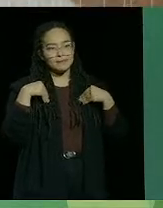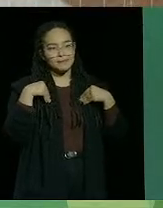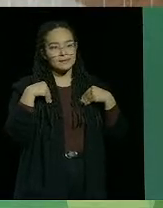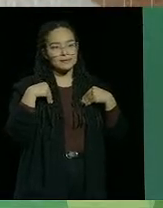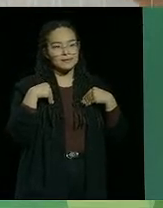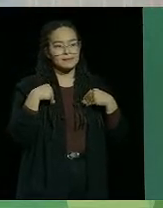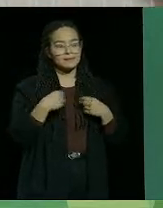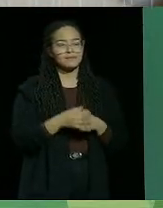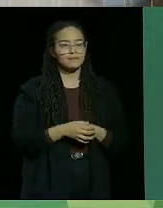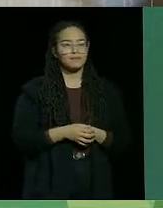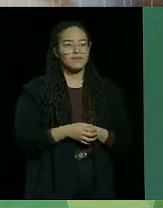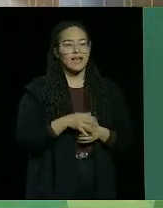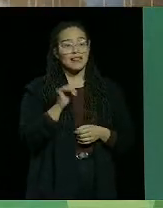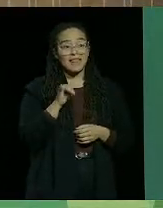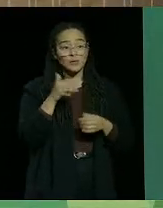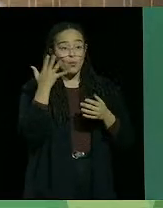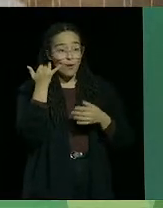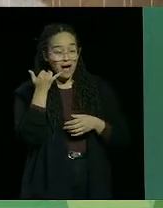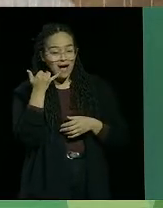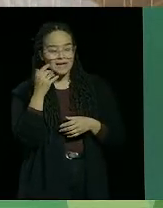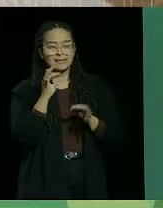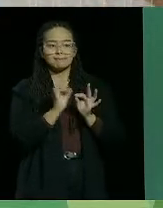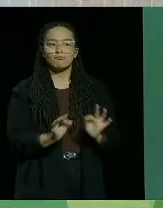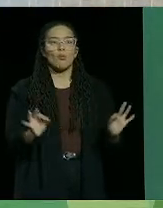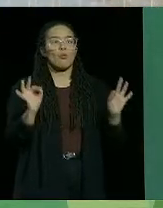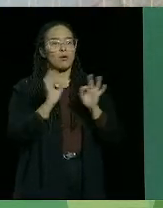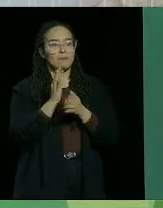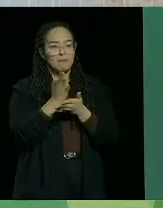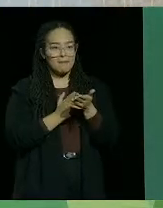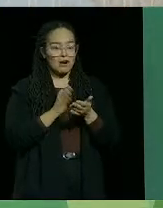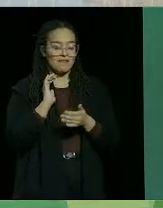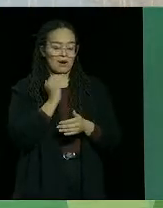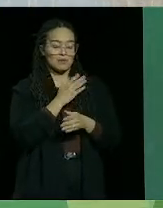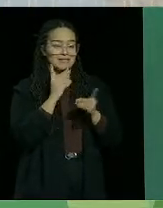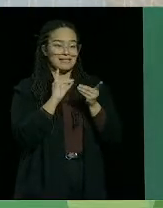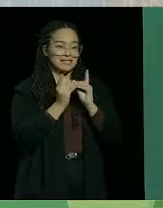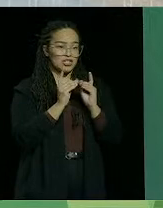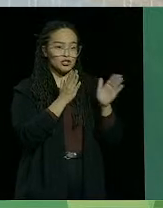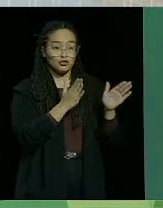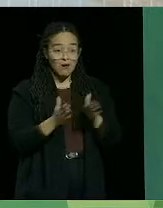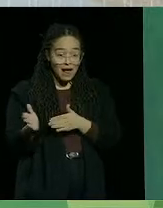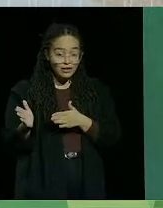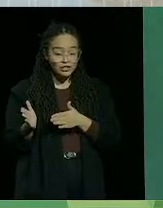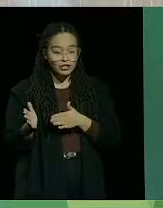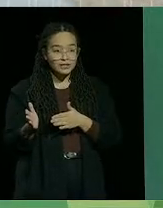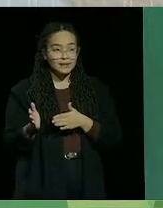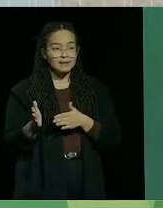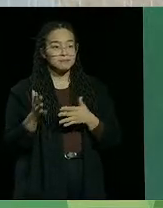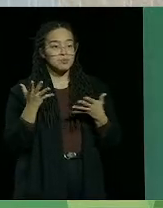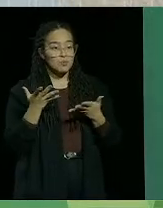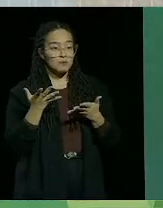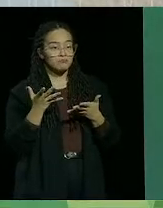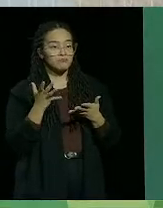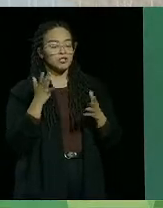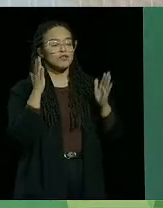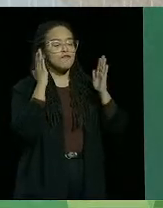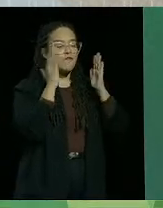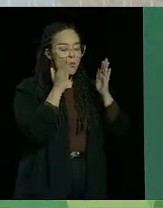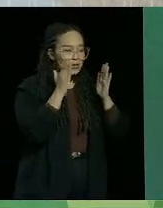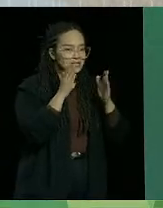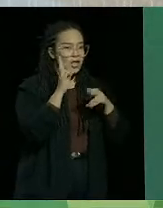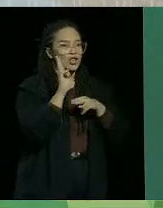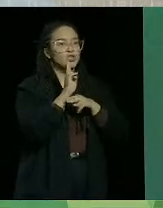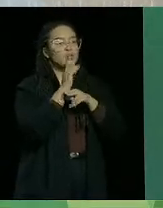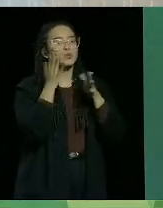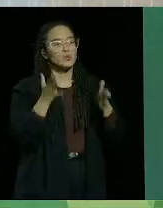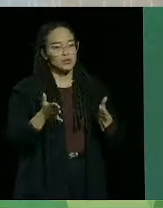adoption. This is why an essential part of our digital strategy has been to put the focus